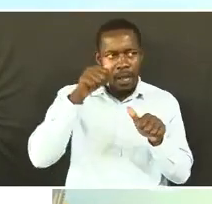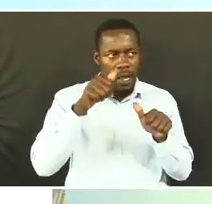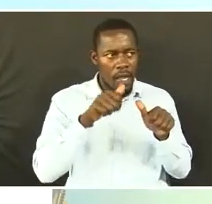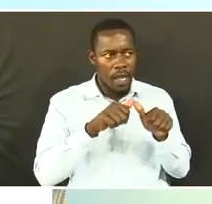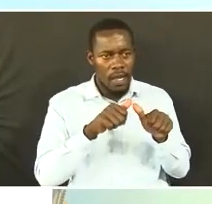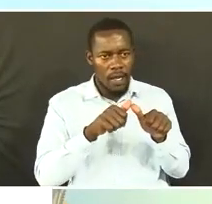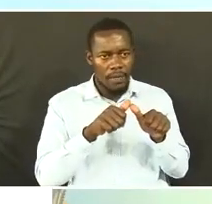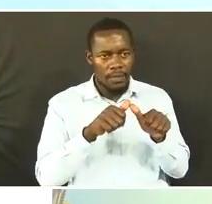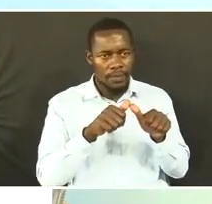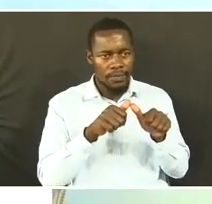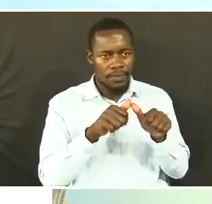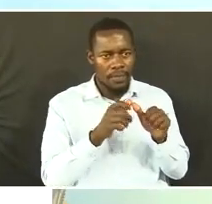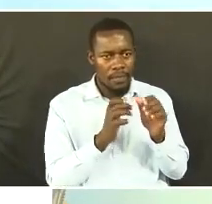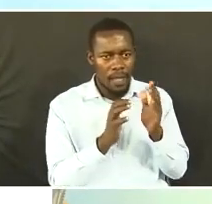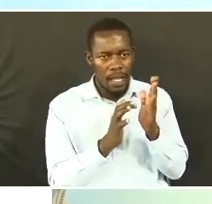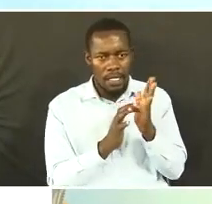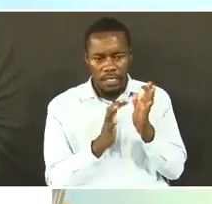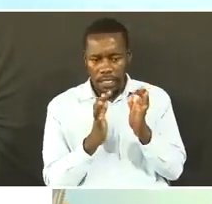evangelists.